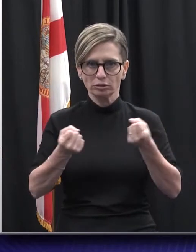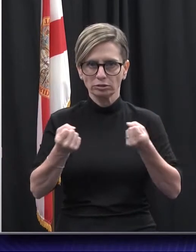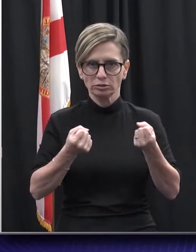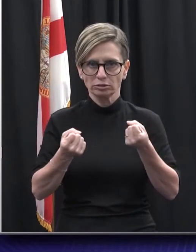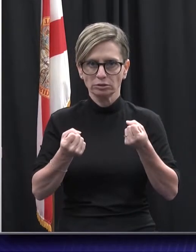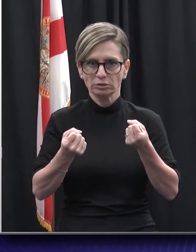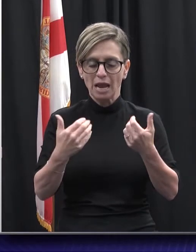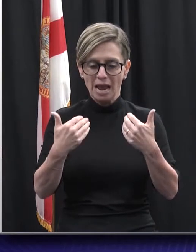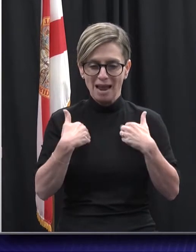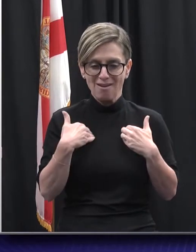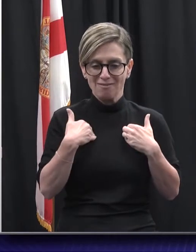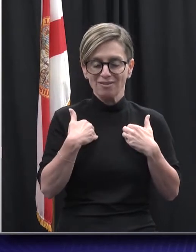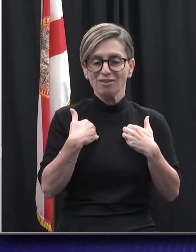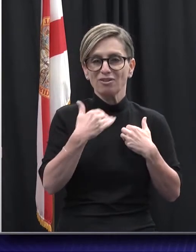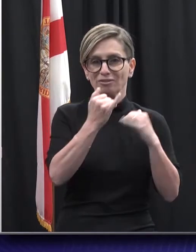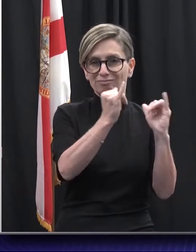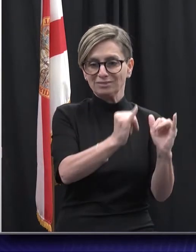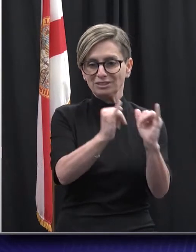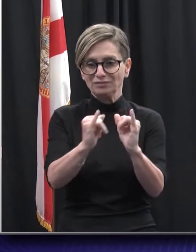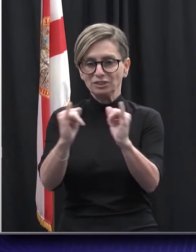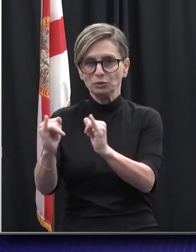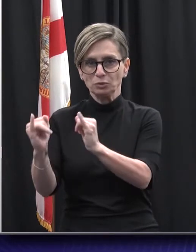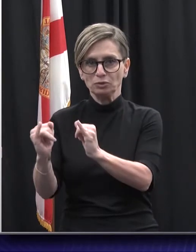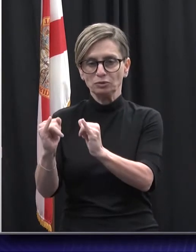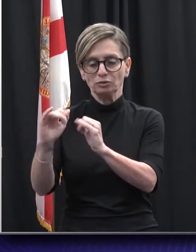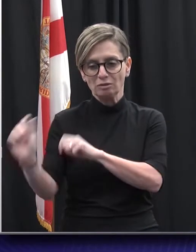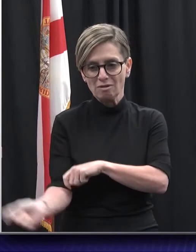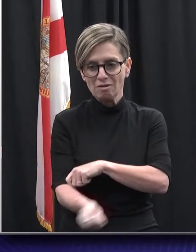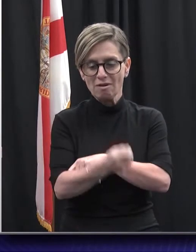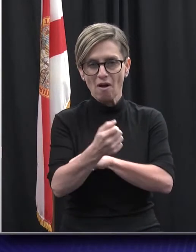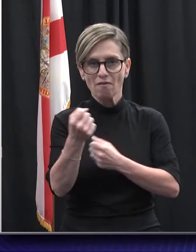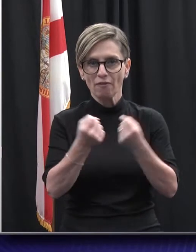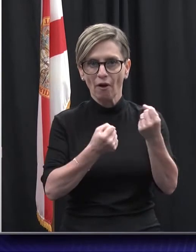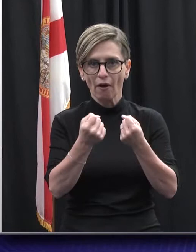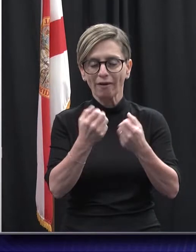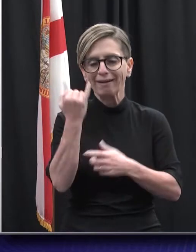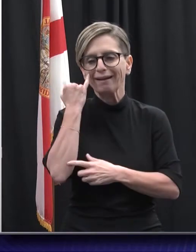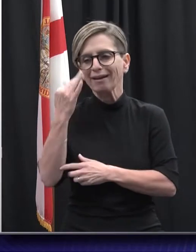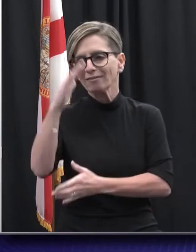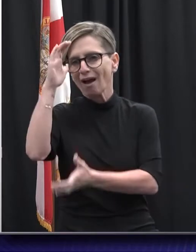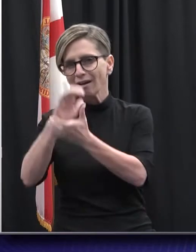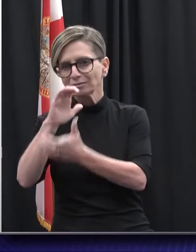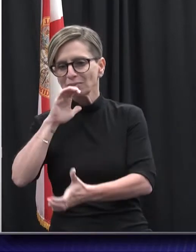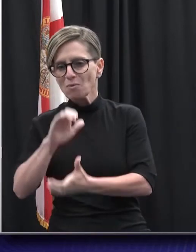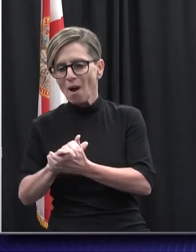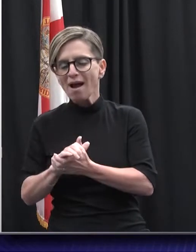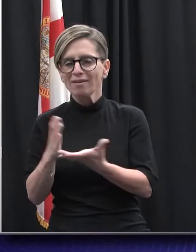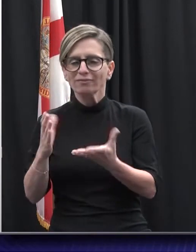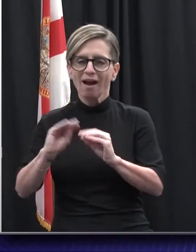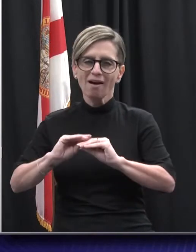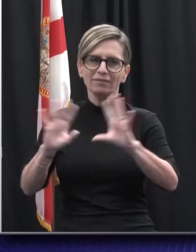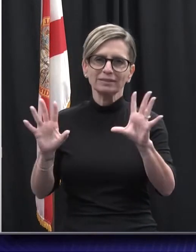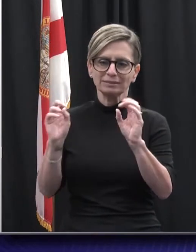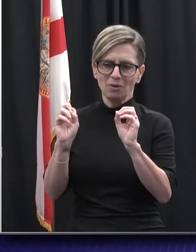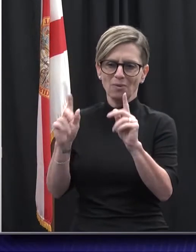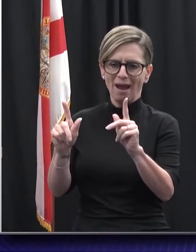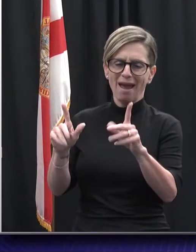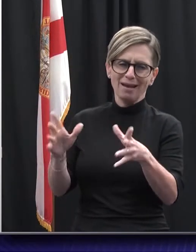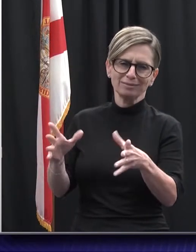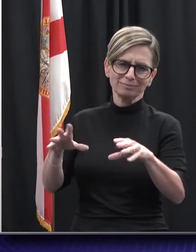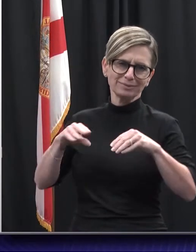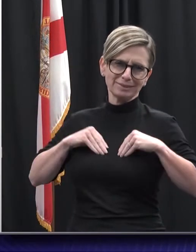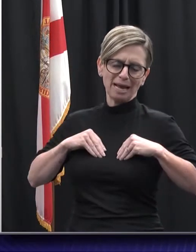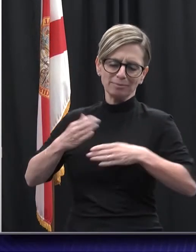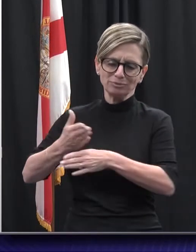own individual golf cart. If you and a husband and wife are going, obviously it's okay. Please go together, and you can share a golf